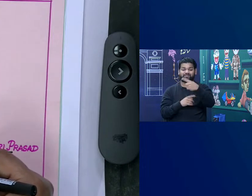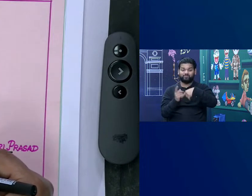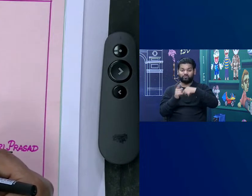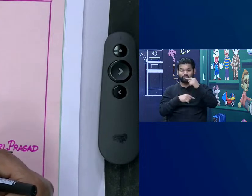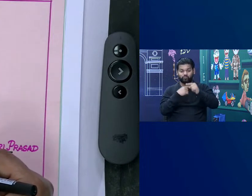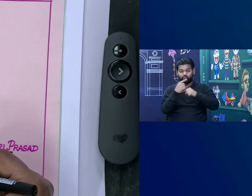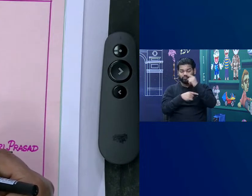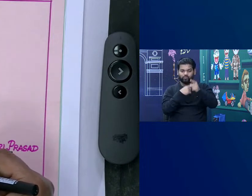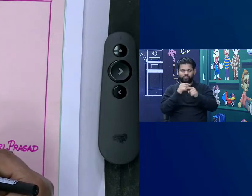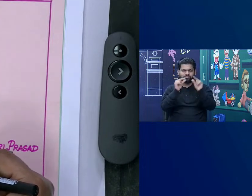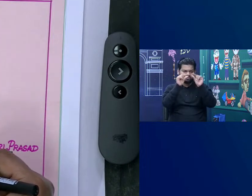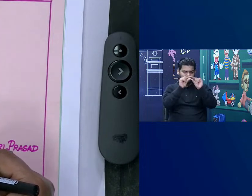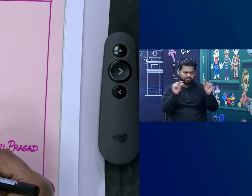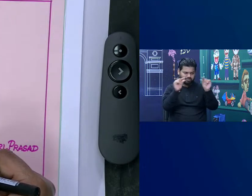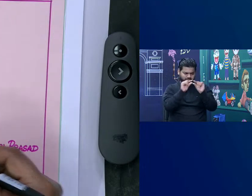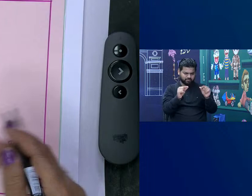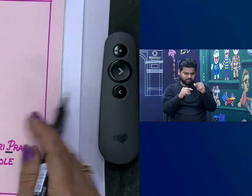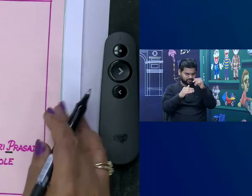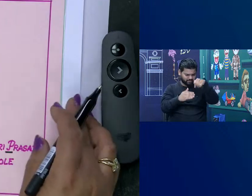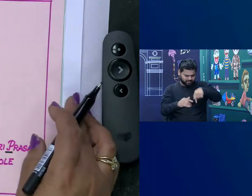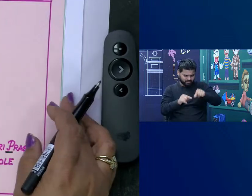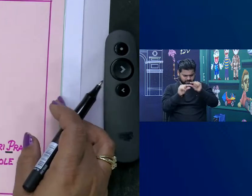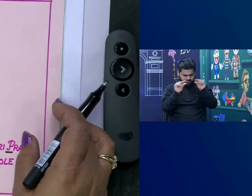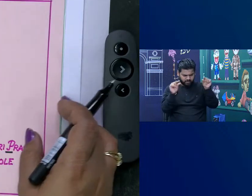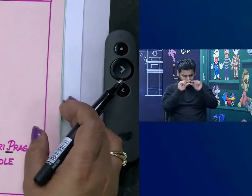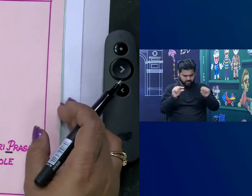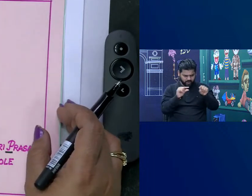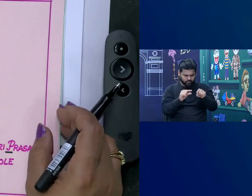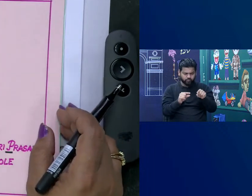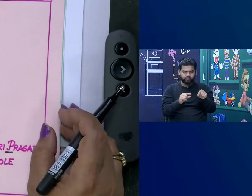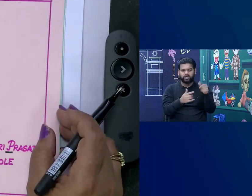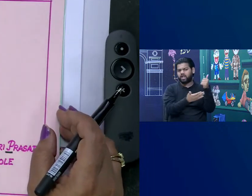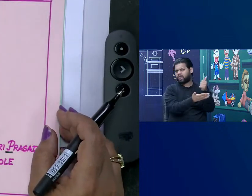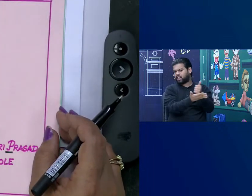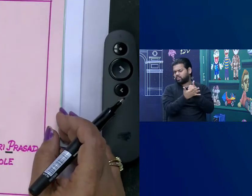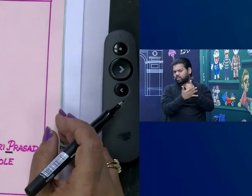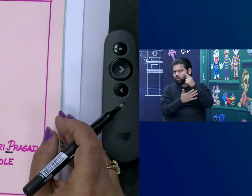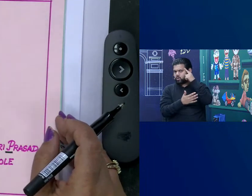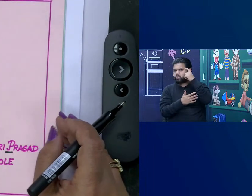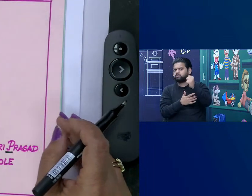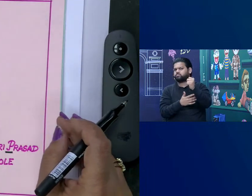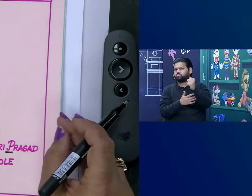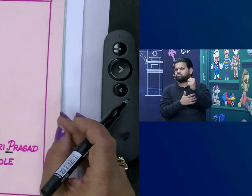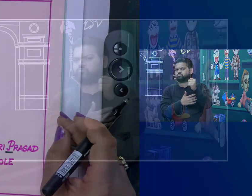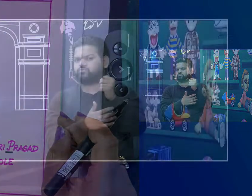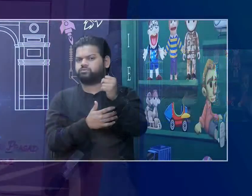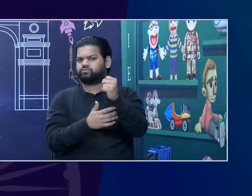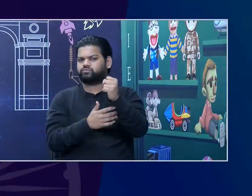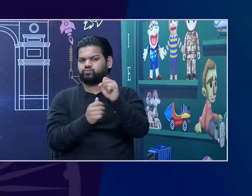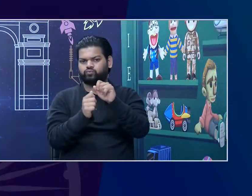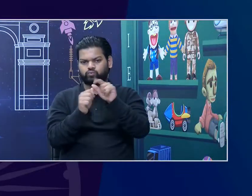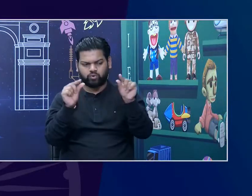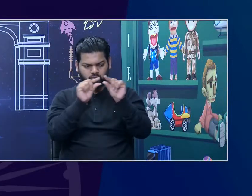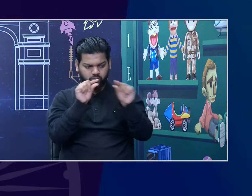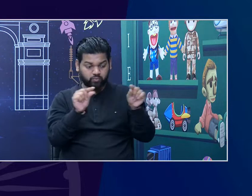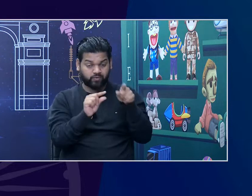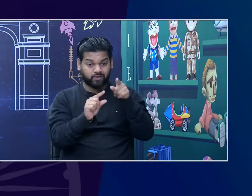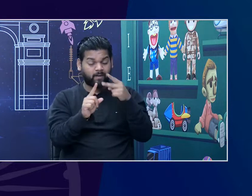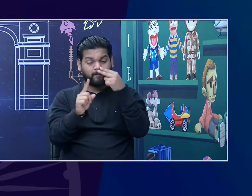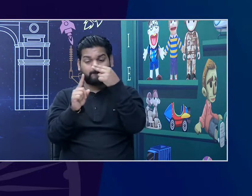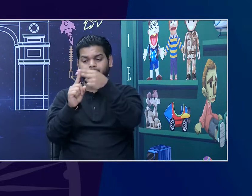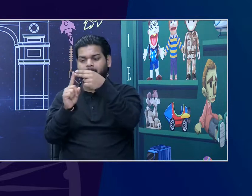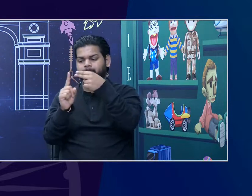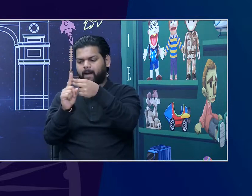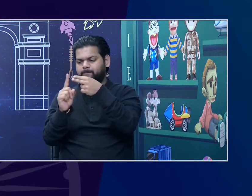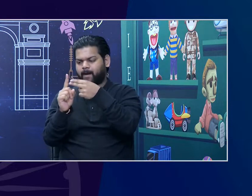brushing. I hope it is clear. Yes, ma'am. Okay. Ma'am, every one line is for one formula. Very good. Some very people good. have for